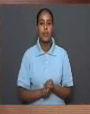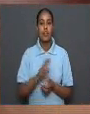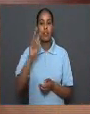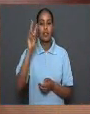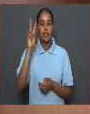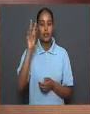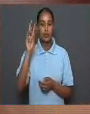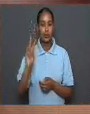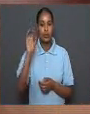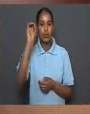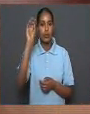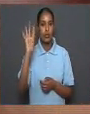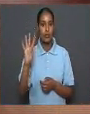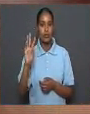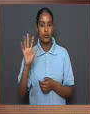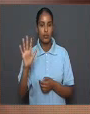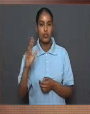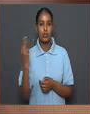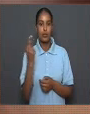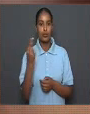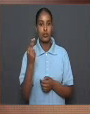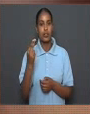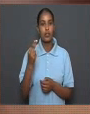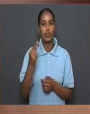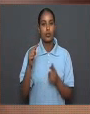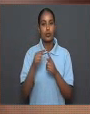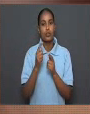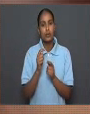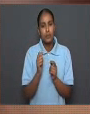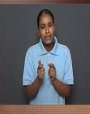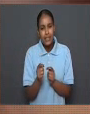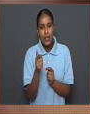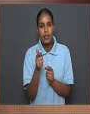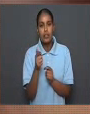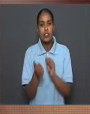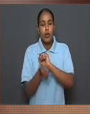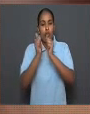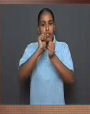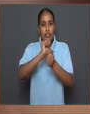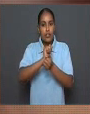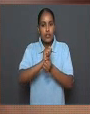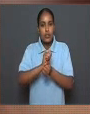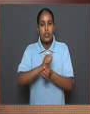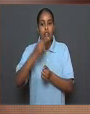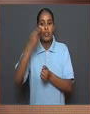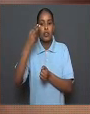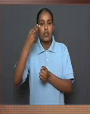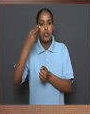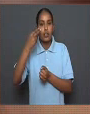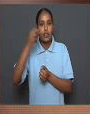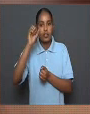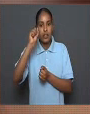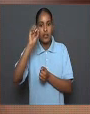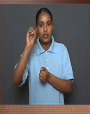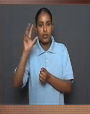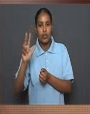Vanadium pentoxide is used as a catalyst to speed up the conversion of sulfur